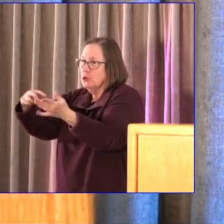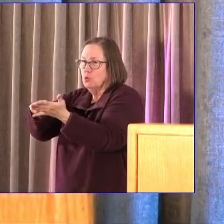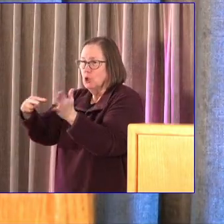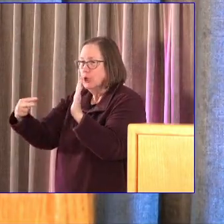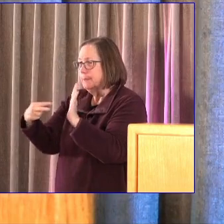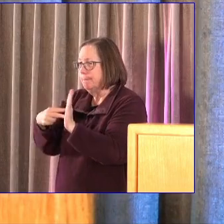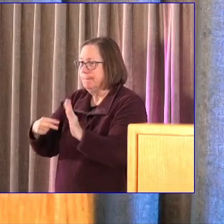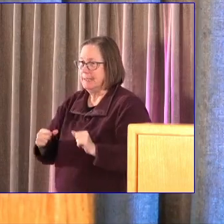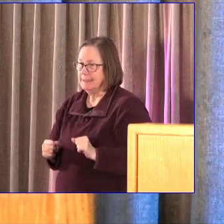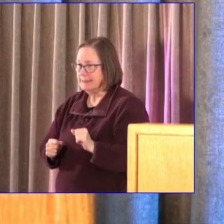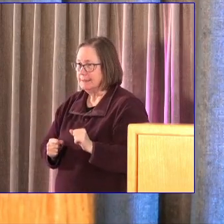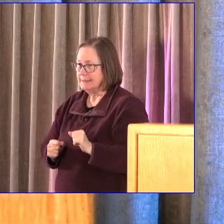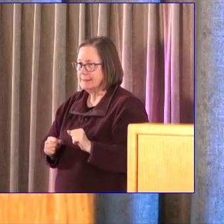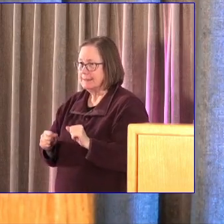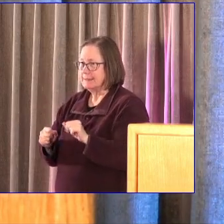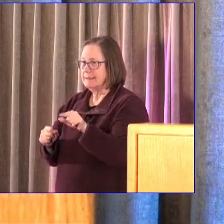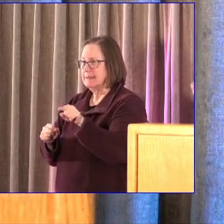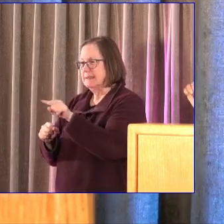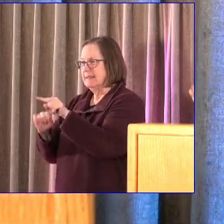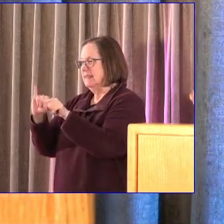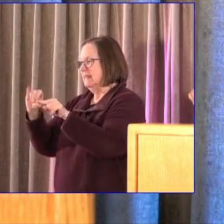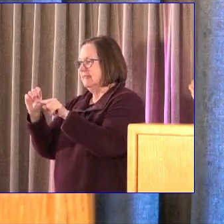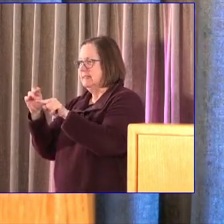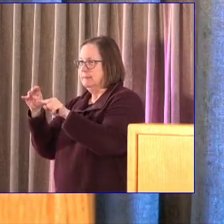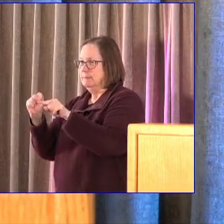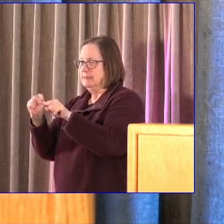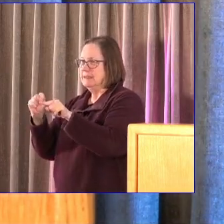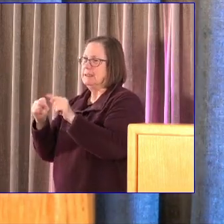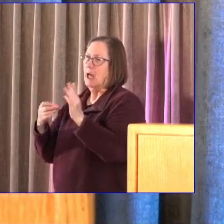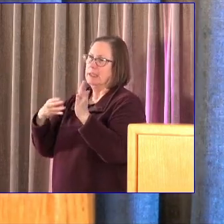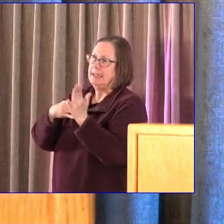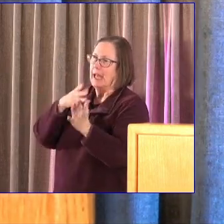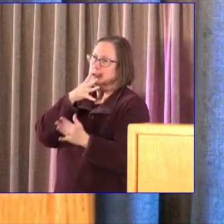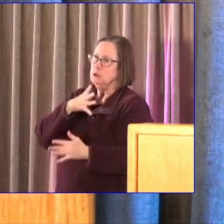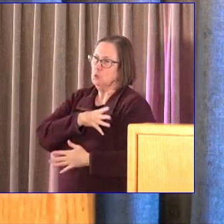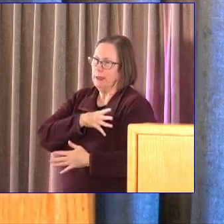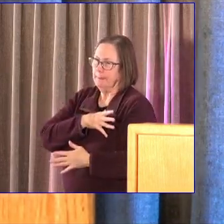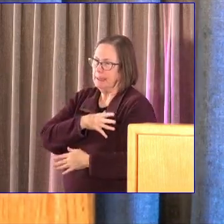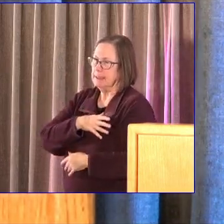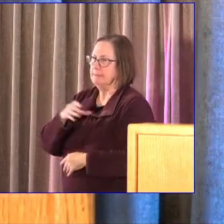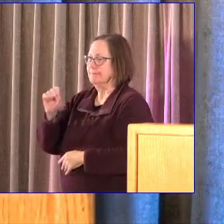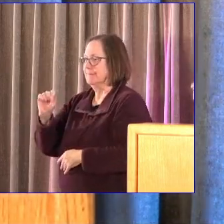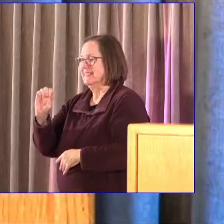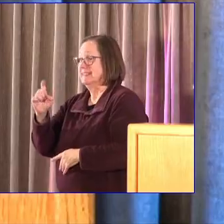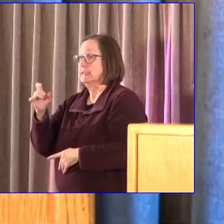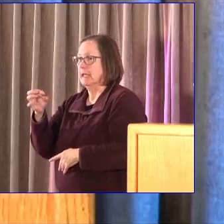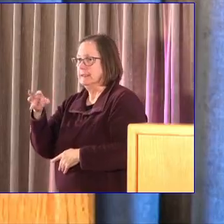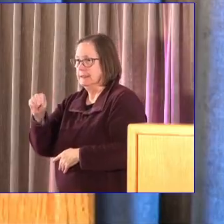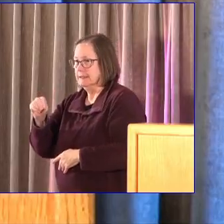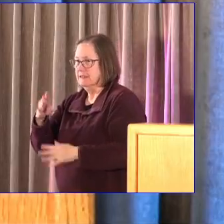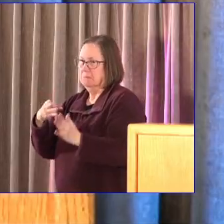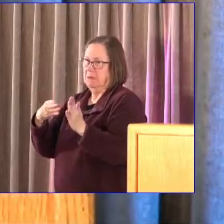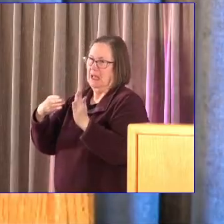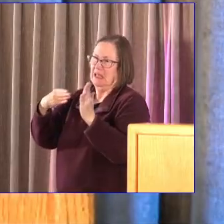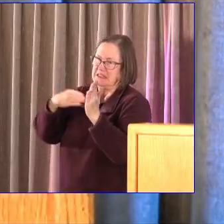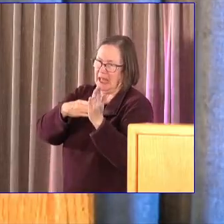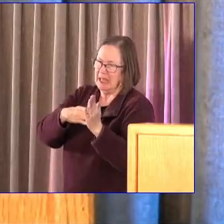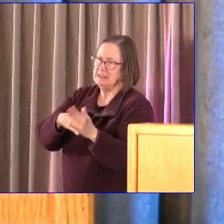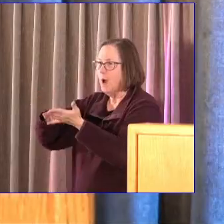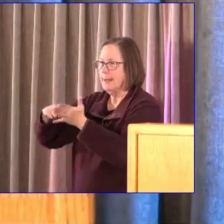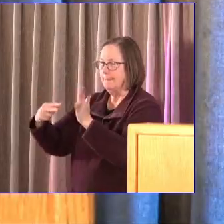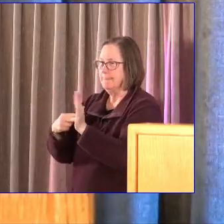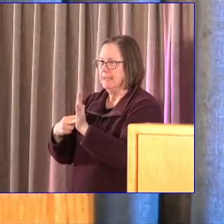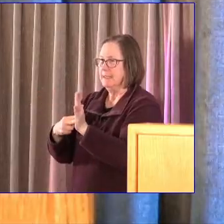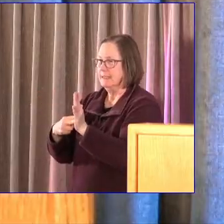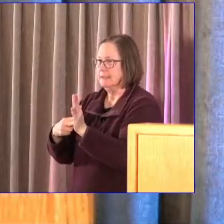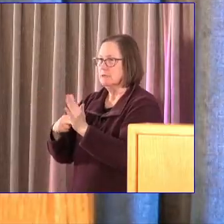of what we mean by those terms. And in that understanding, I want to establish what it is that we are trying to achieve within diversity, equity, and inclusion.